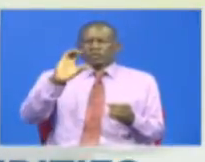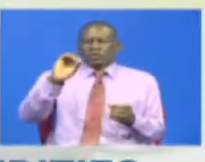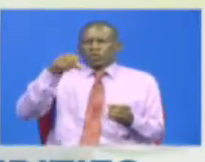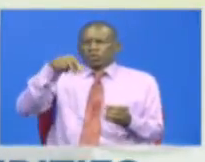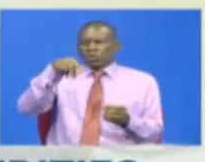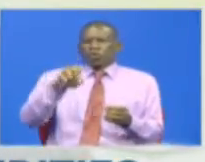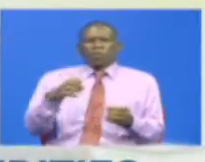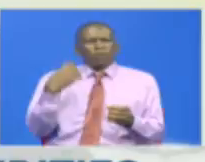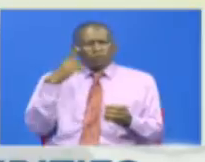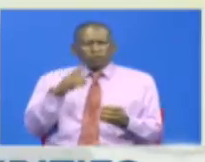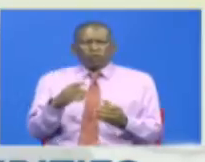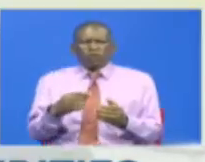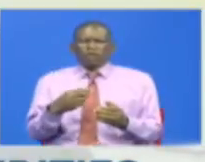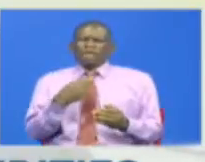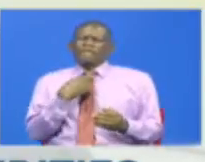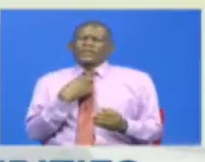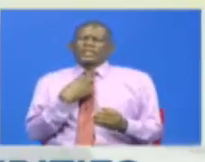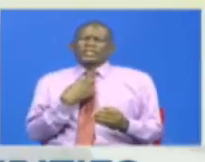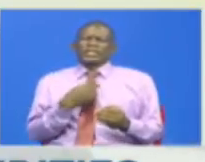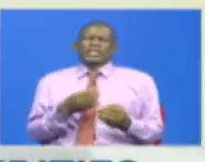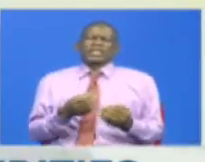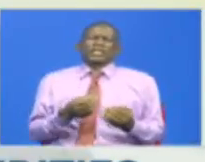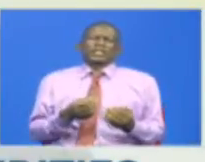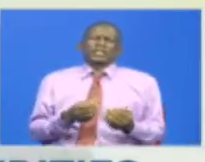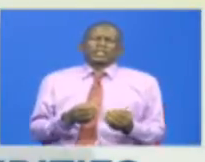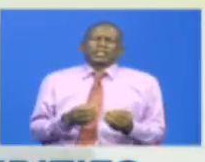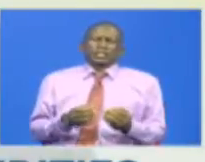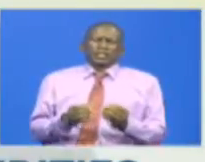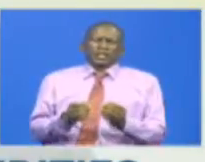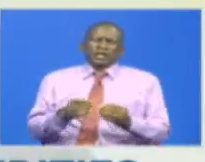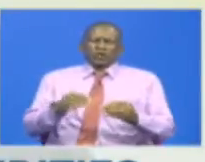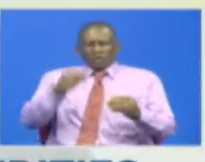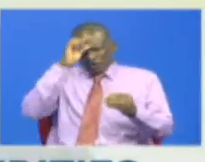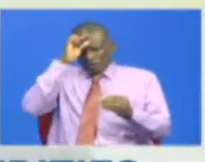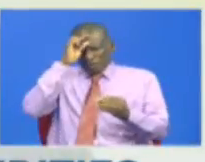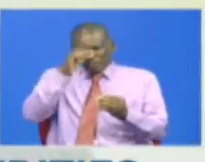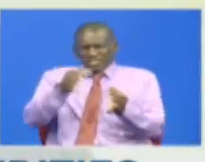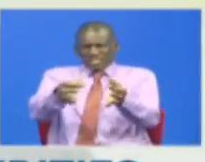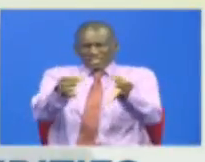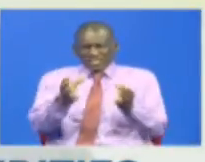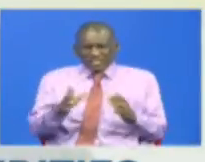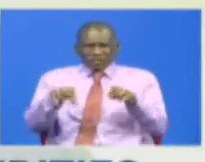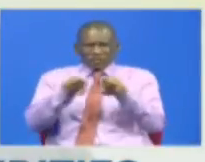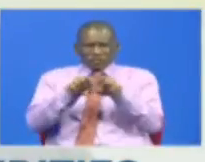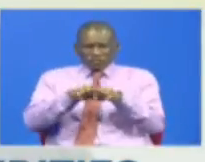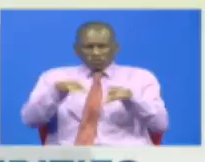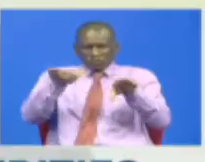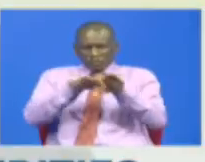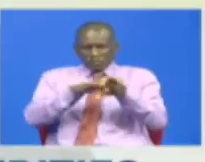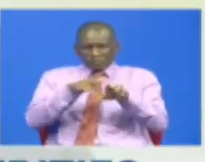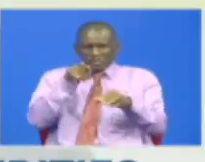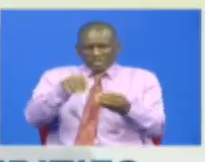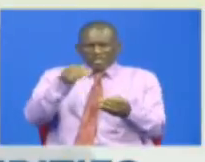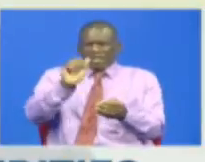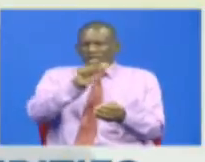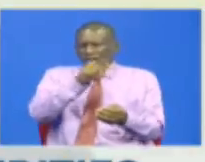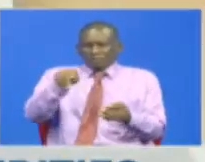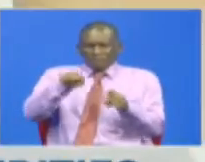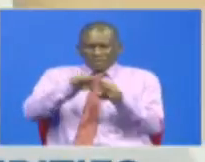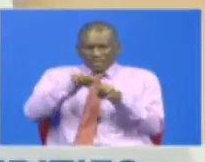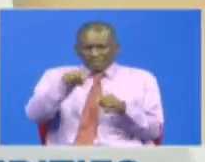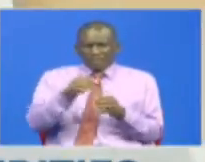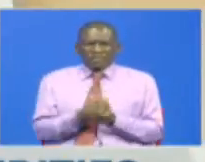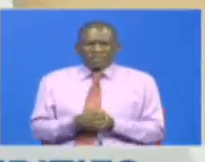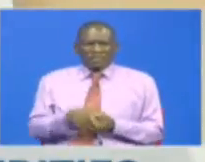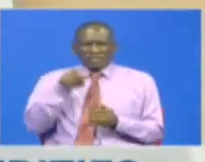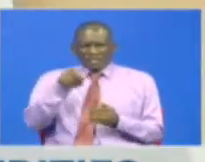fixed income securities and particularly government treasuries to also participate in a platform such as this one. This is a